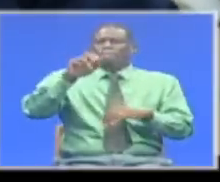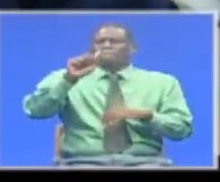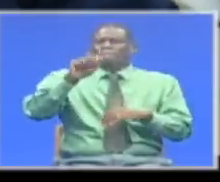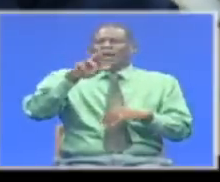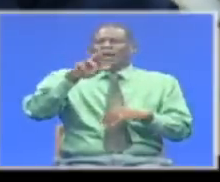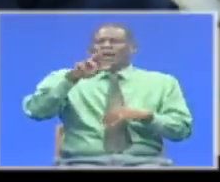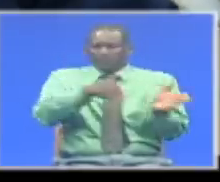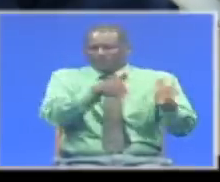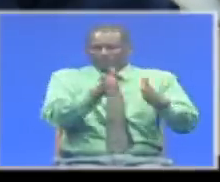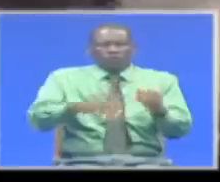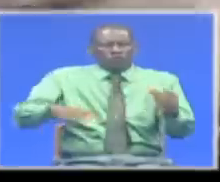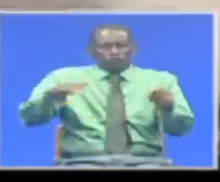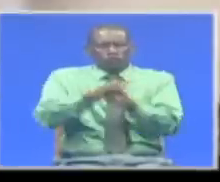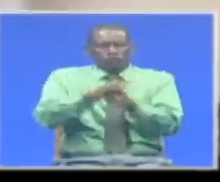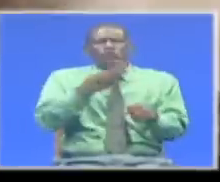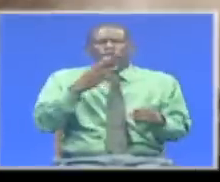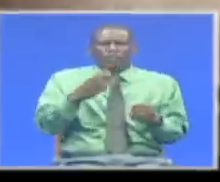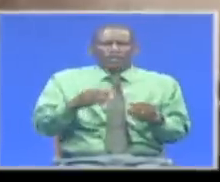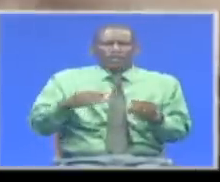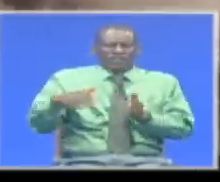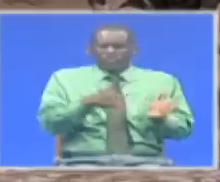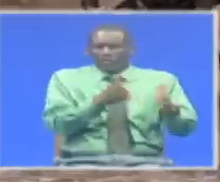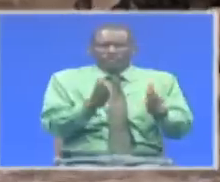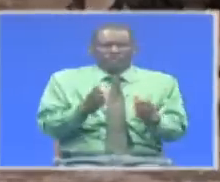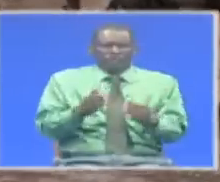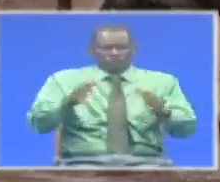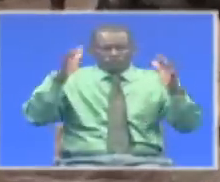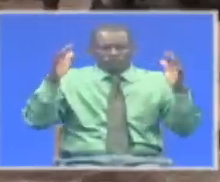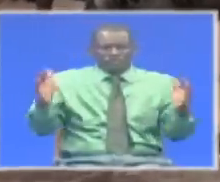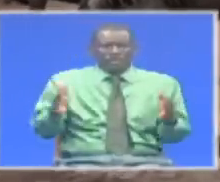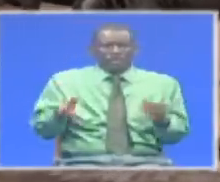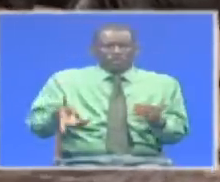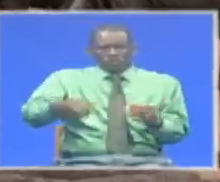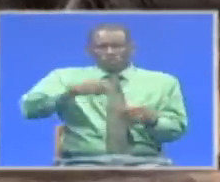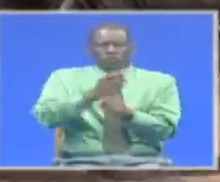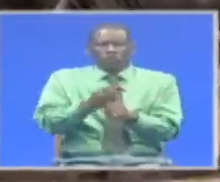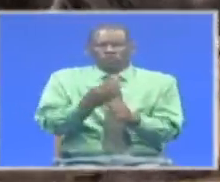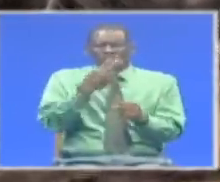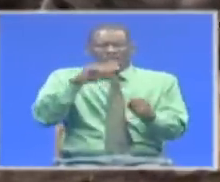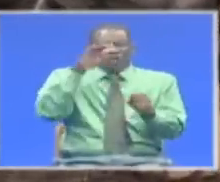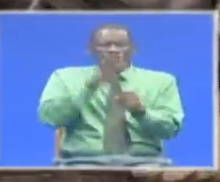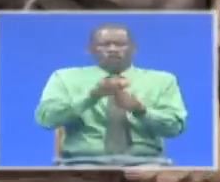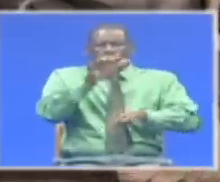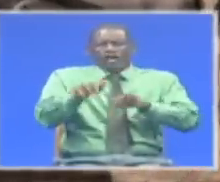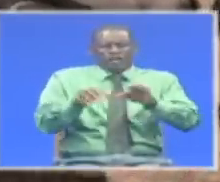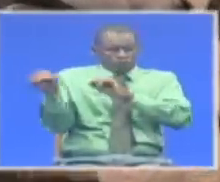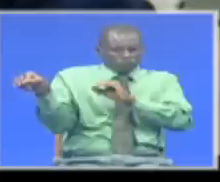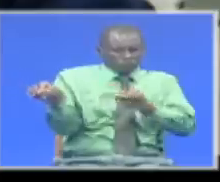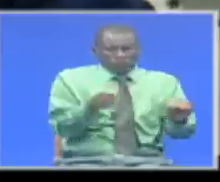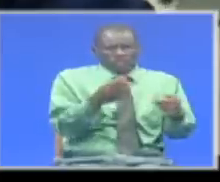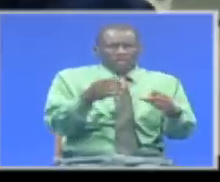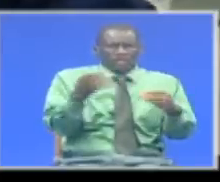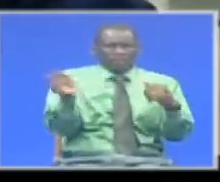was nobody's business. The river was so big. We used to see a lot of migration in the months of